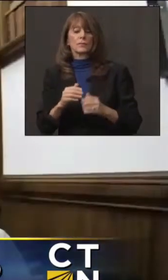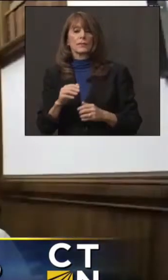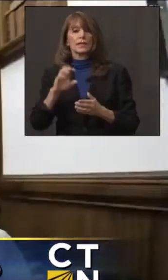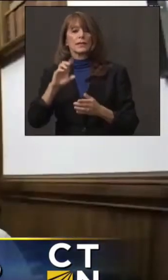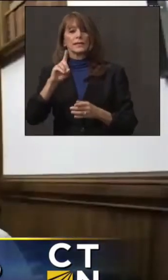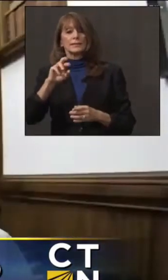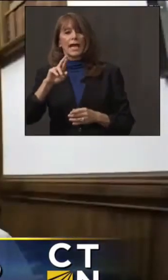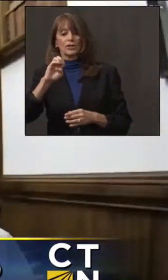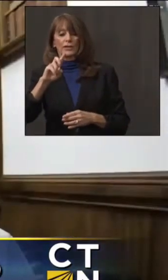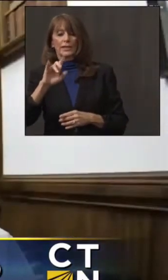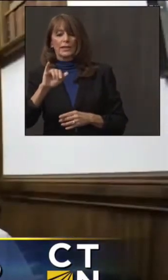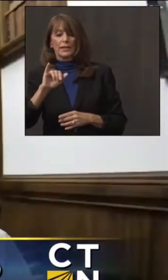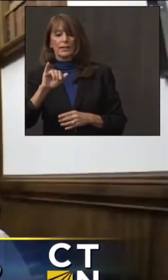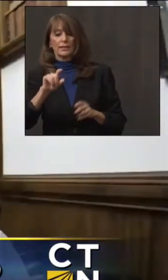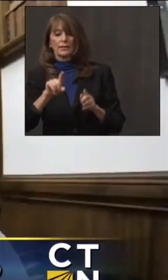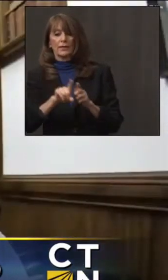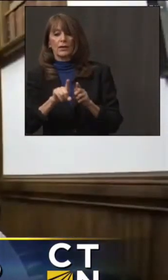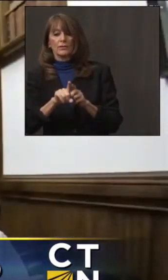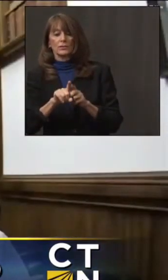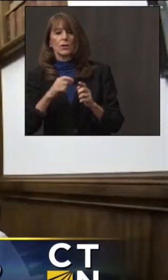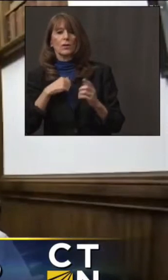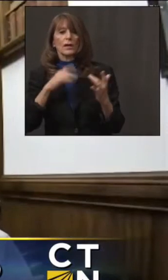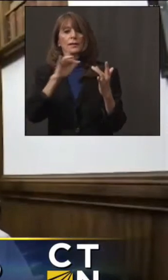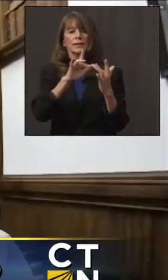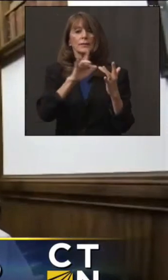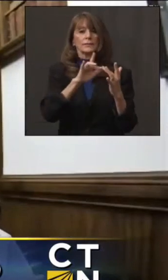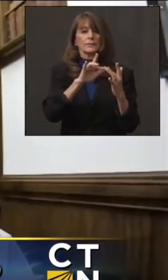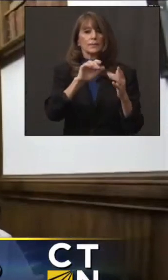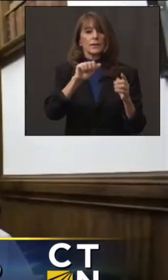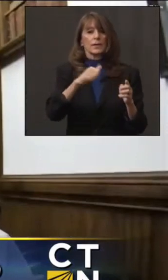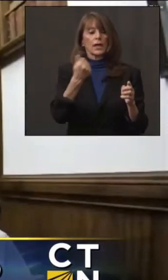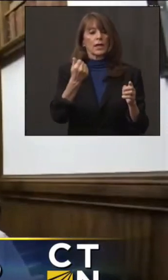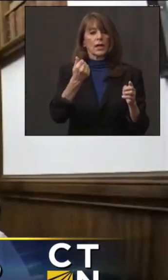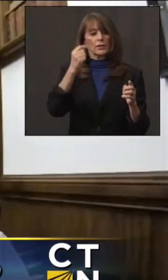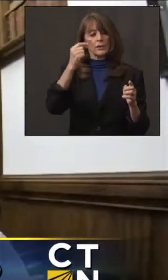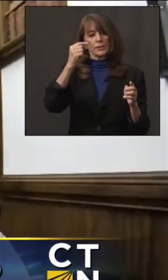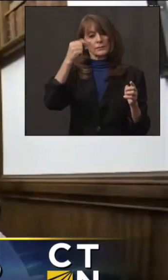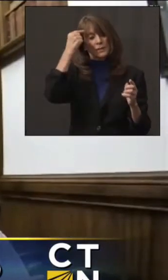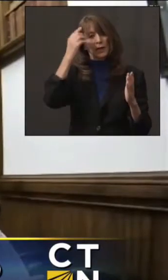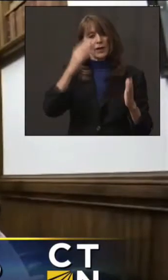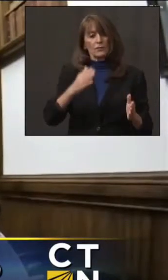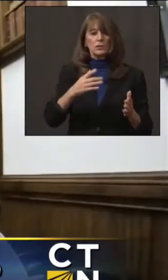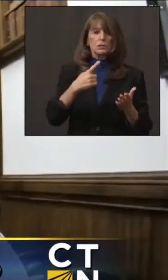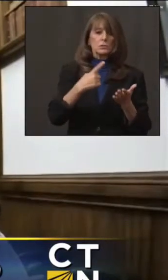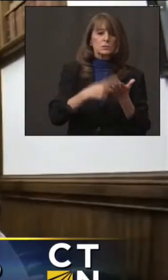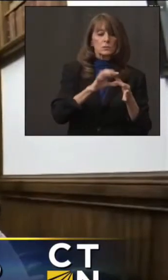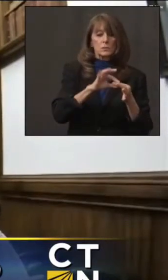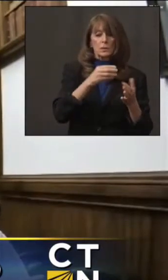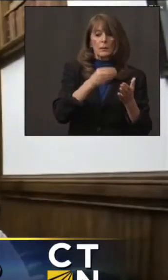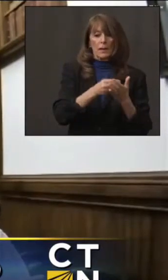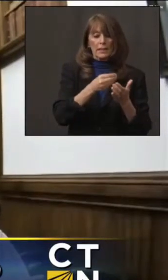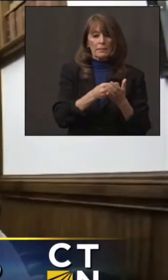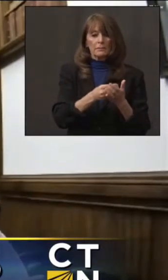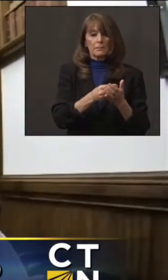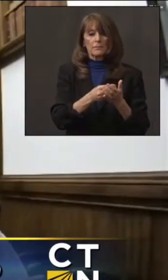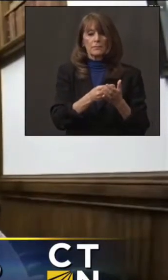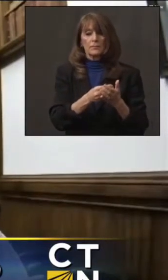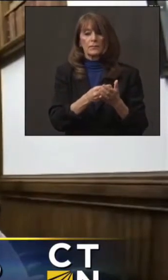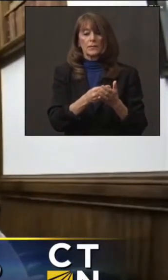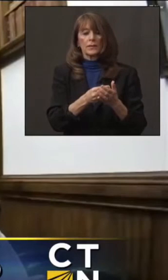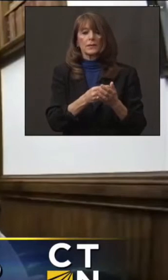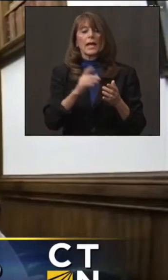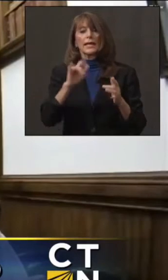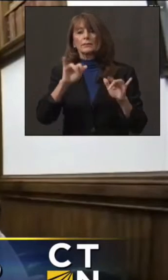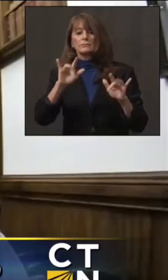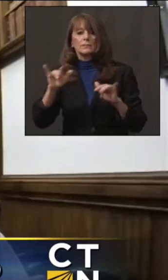Governor. I know I've reached out to, on the governor's behalf, to CCM, and we'll be talking the cost. Hope that Republican